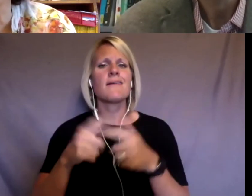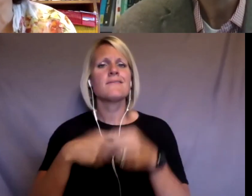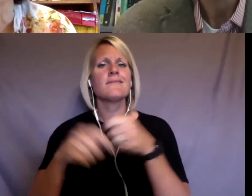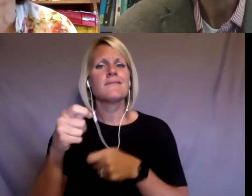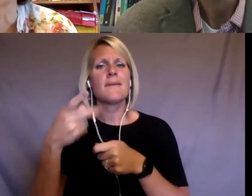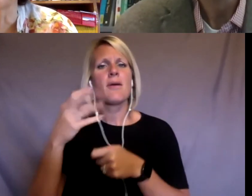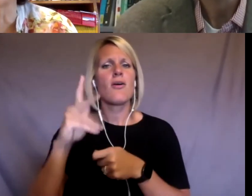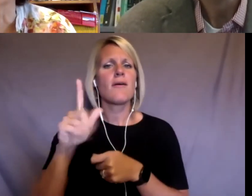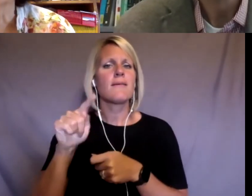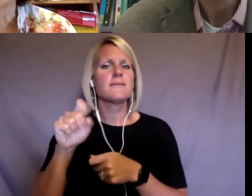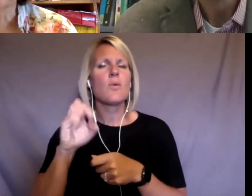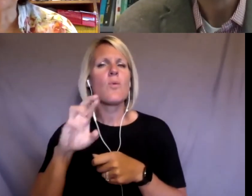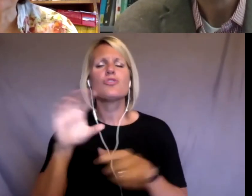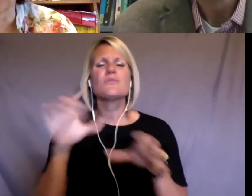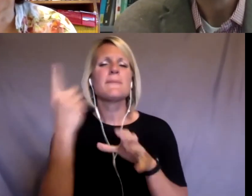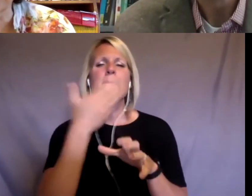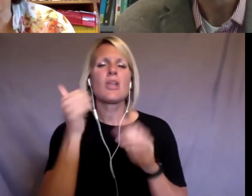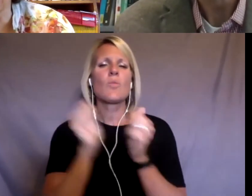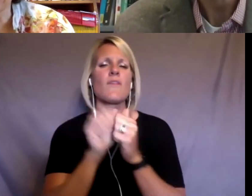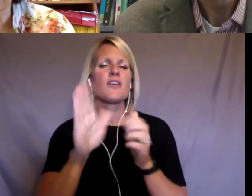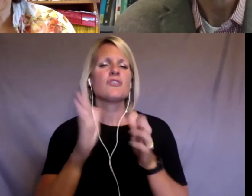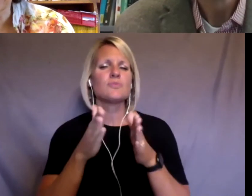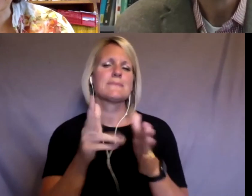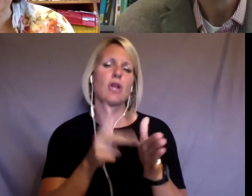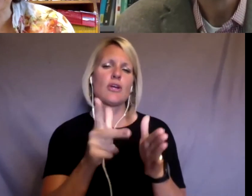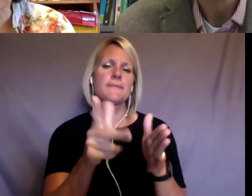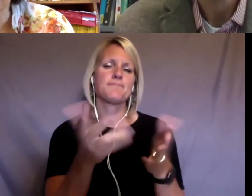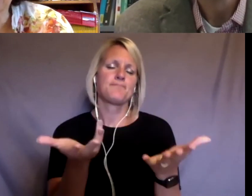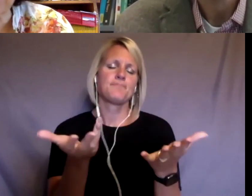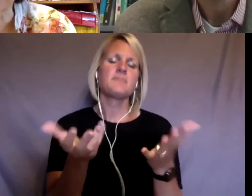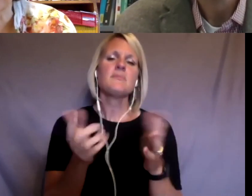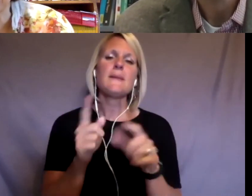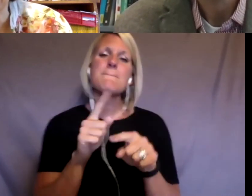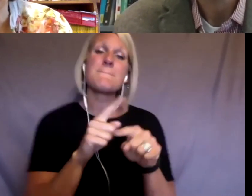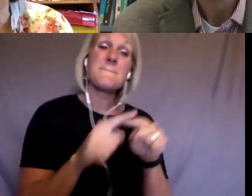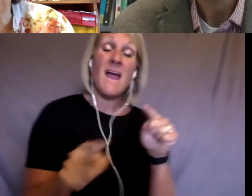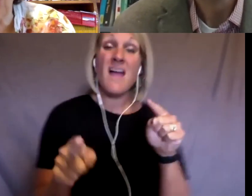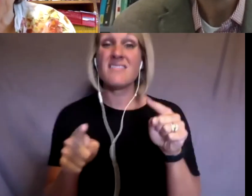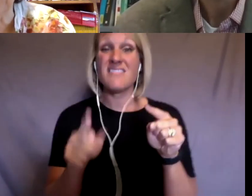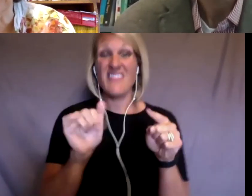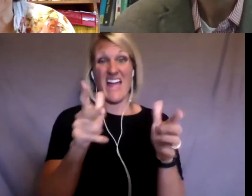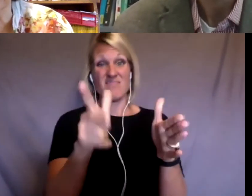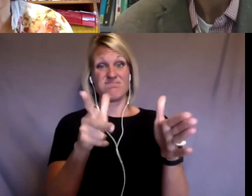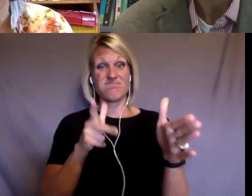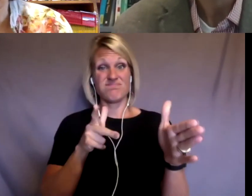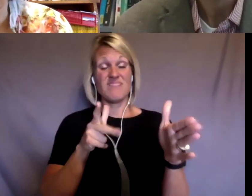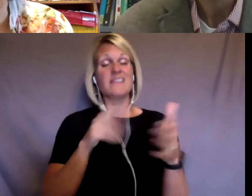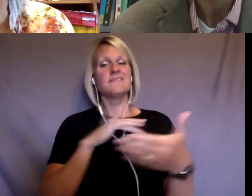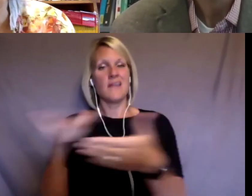better with their street parking. But overall, I think that street parking, and some studies have shown that